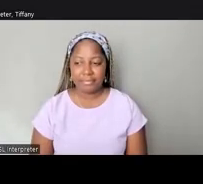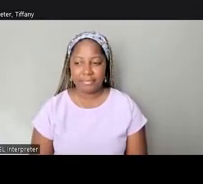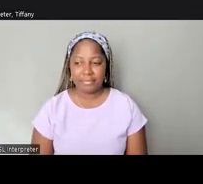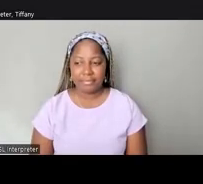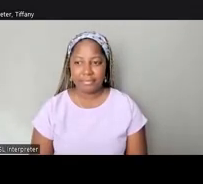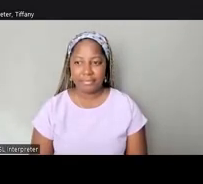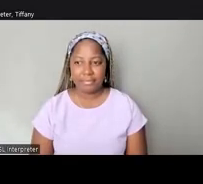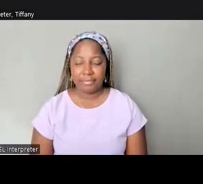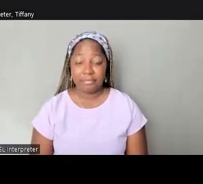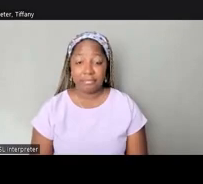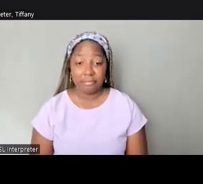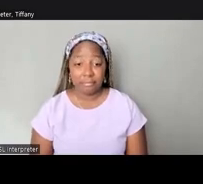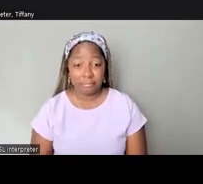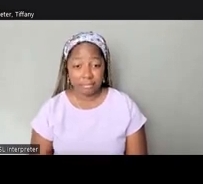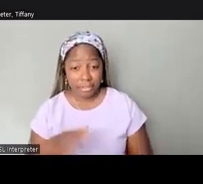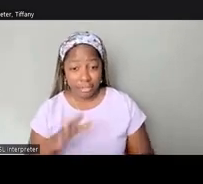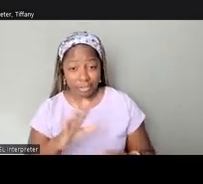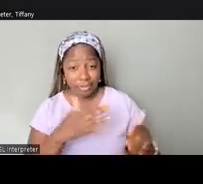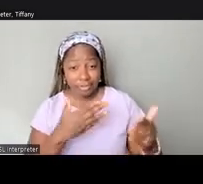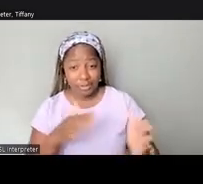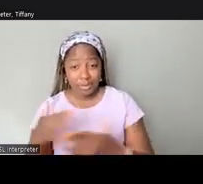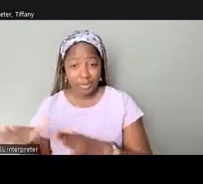Did you talk to each other?